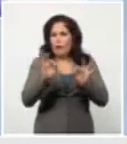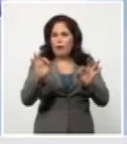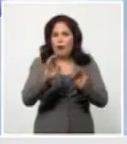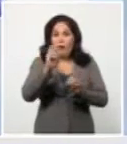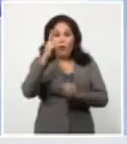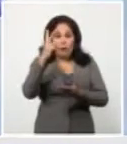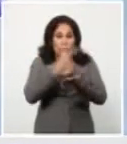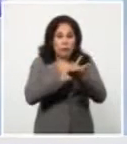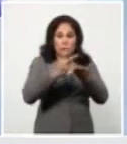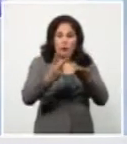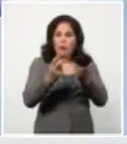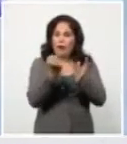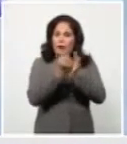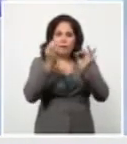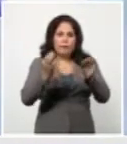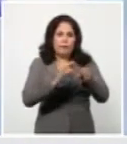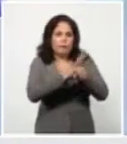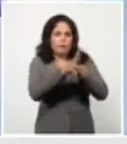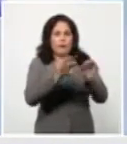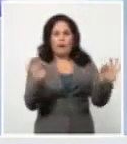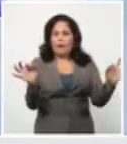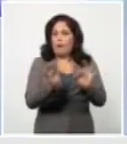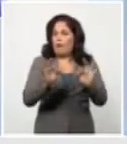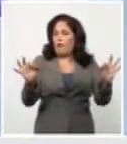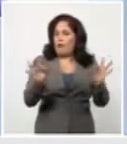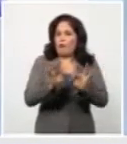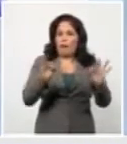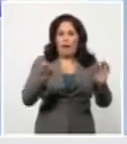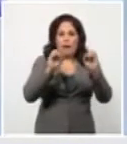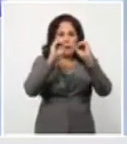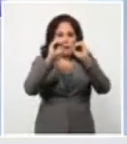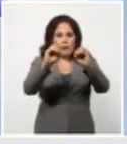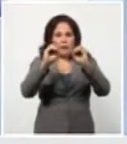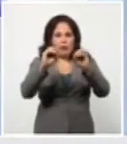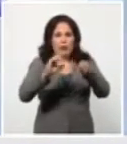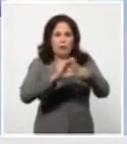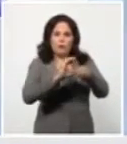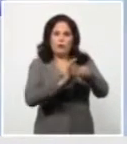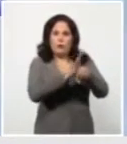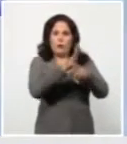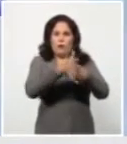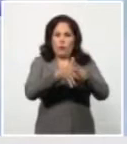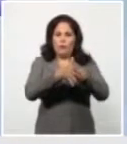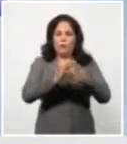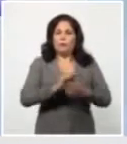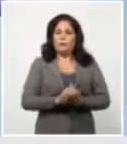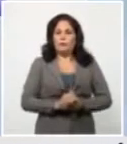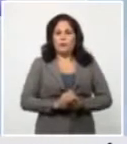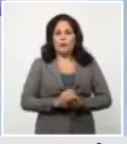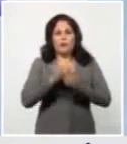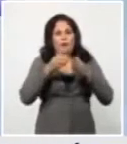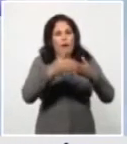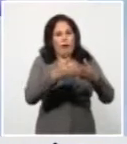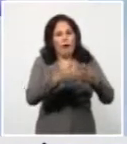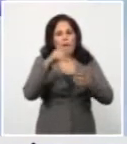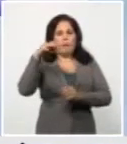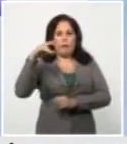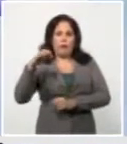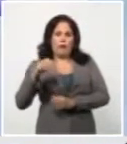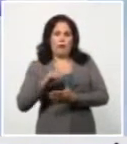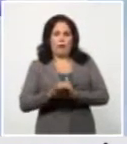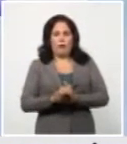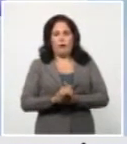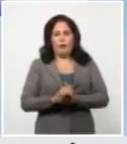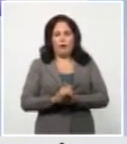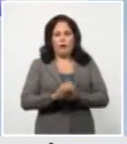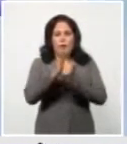11 provinces and the special municipality of the Isle of Youth have not had any case of COVID-19 over